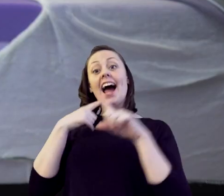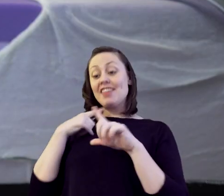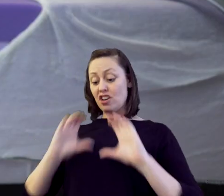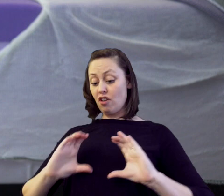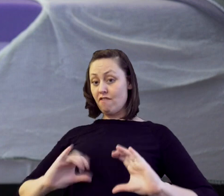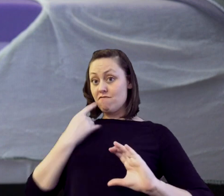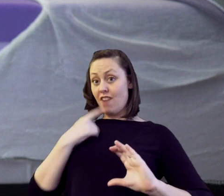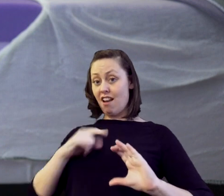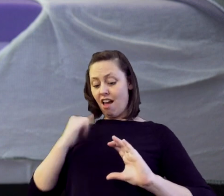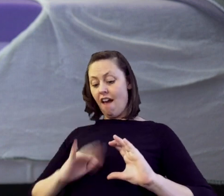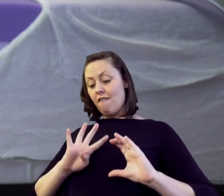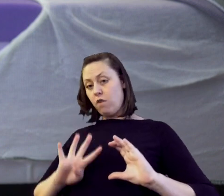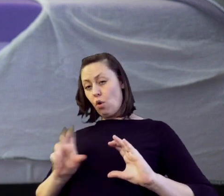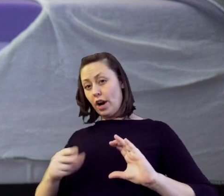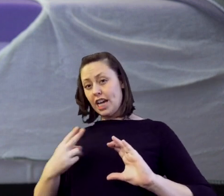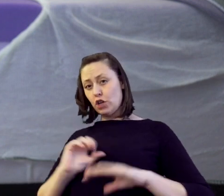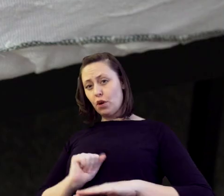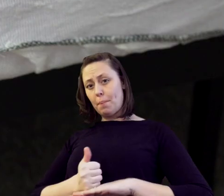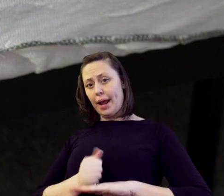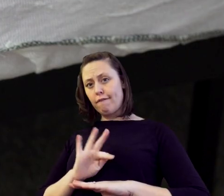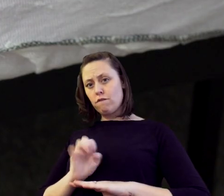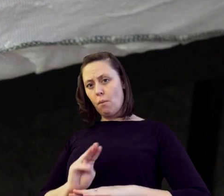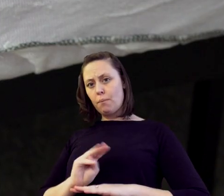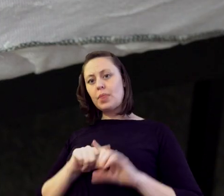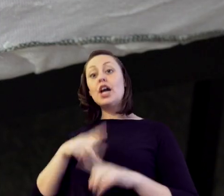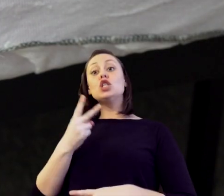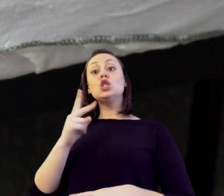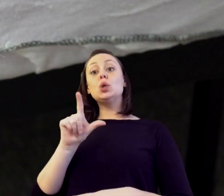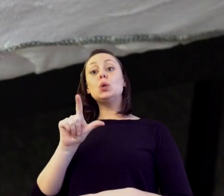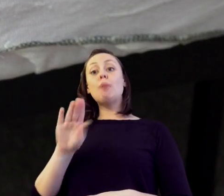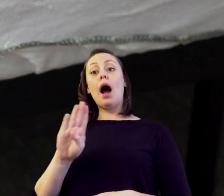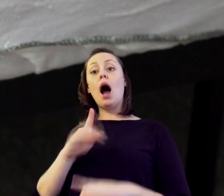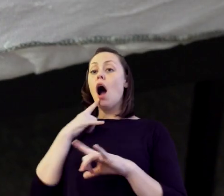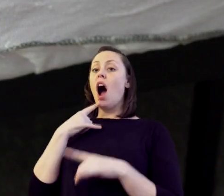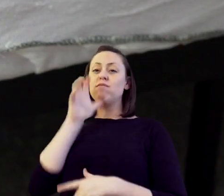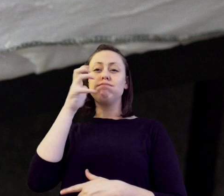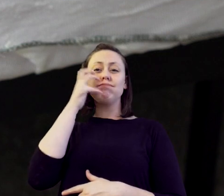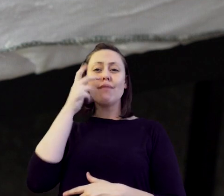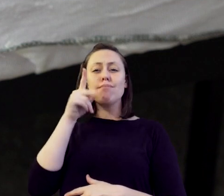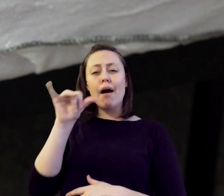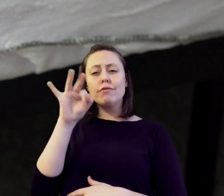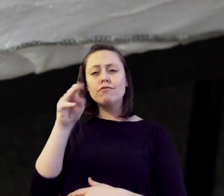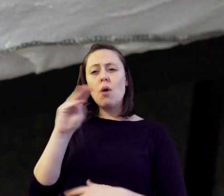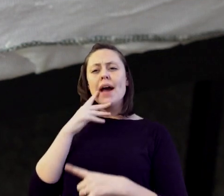the 4 inches of base foam. This is 2 pounds of density polyurethane